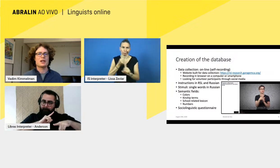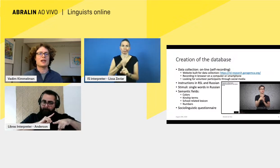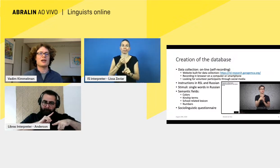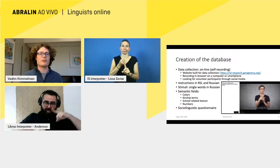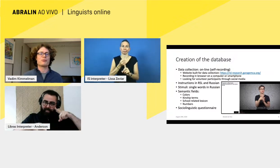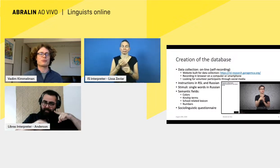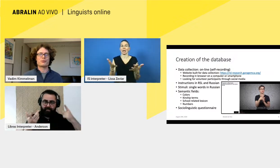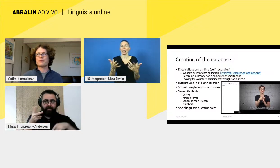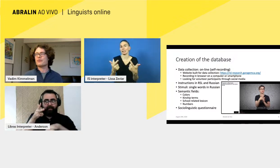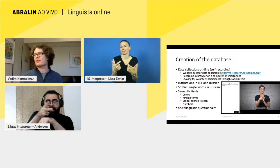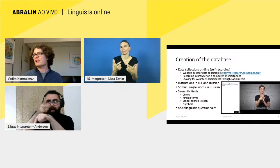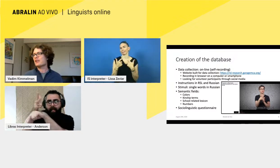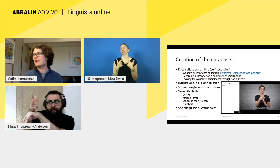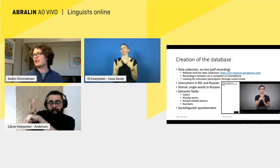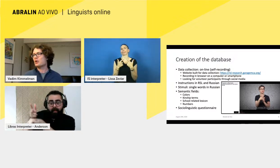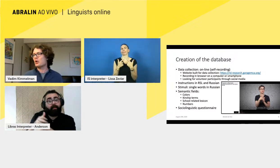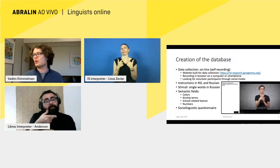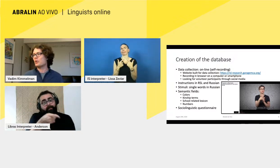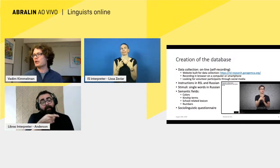to